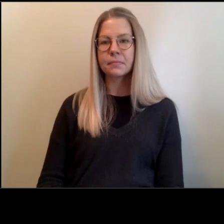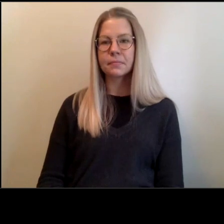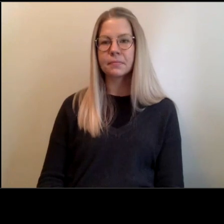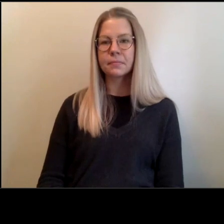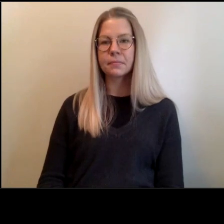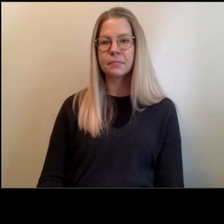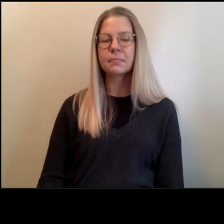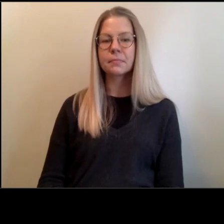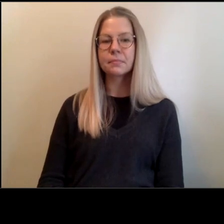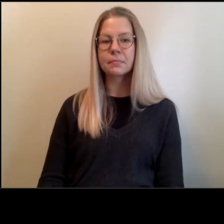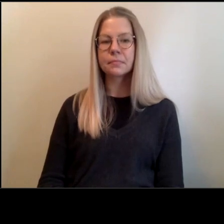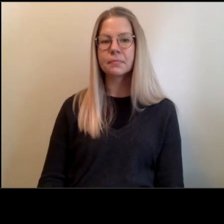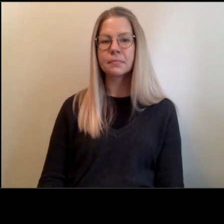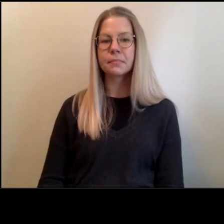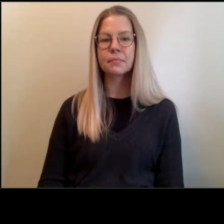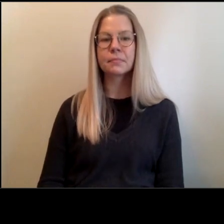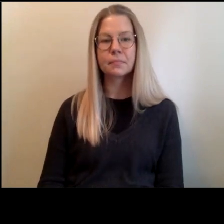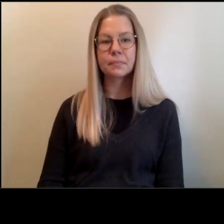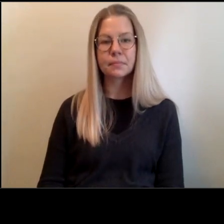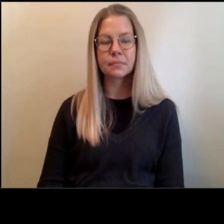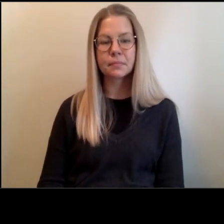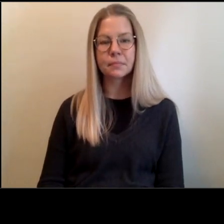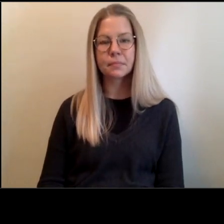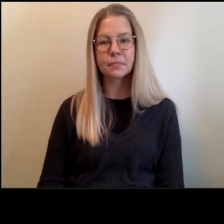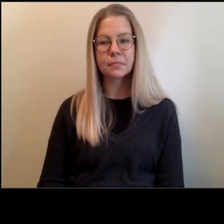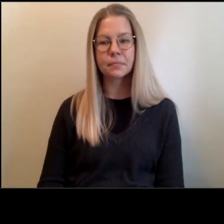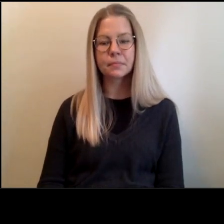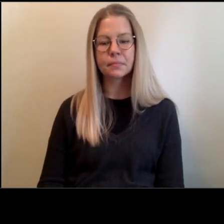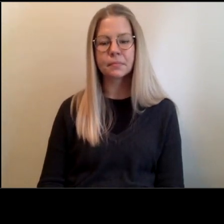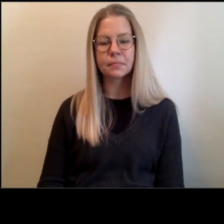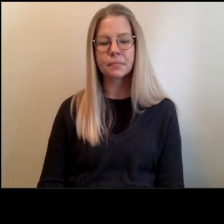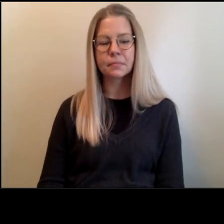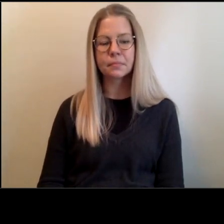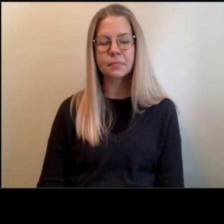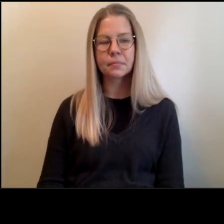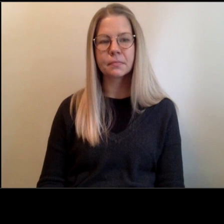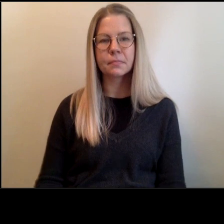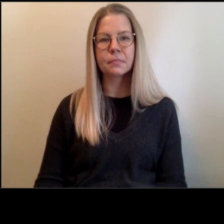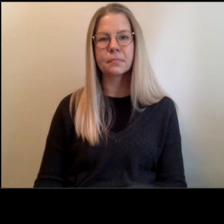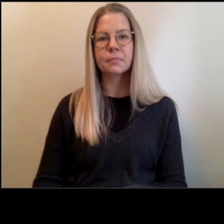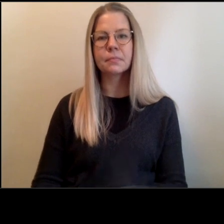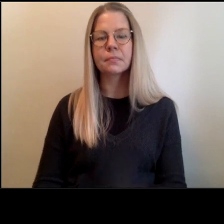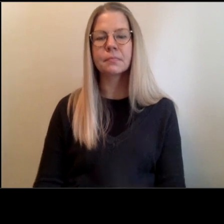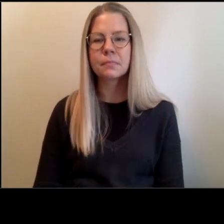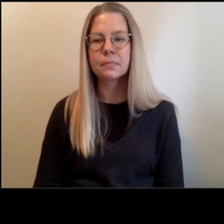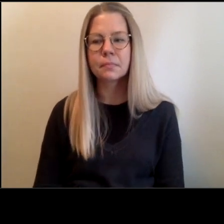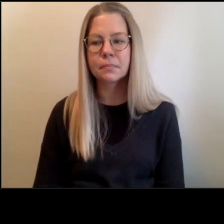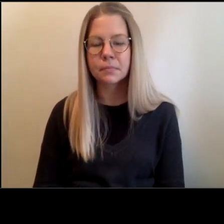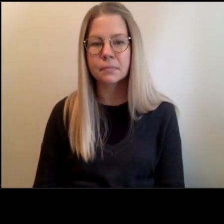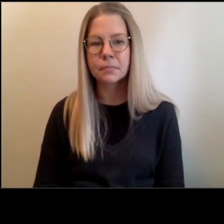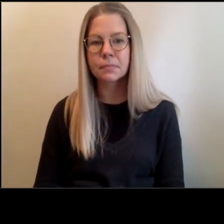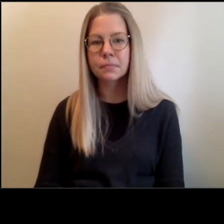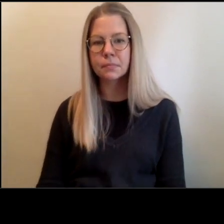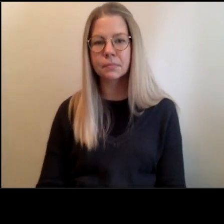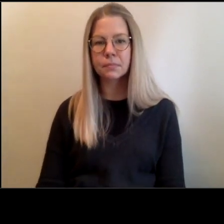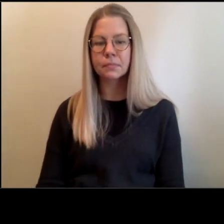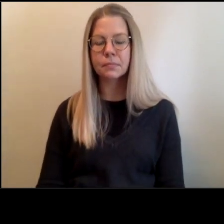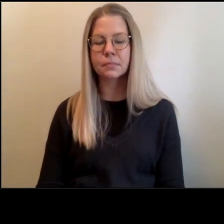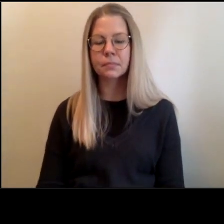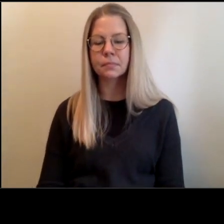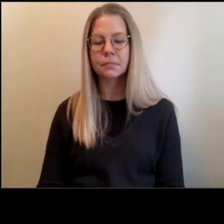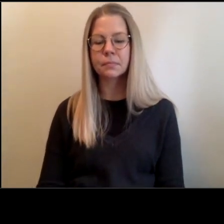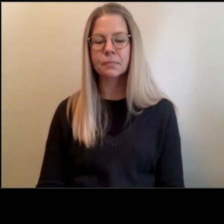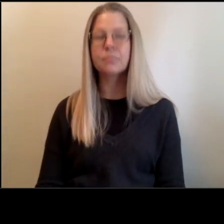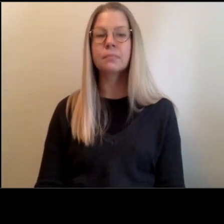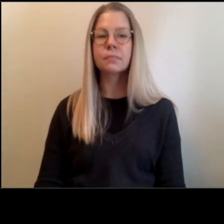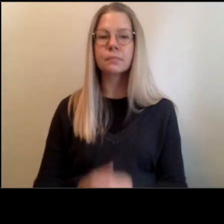I have a question because the genetologists, I've seen before, two of them, they said, you get up and wake